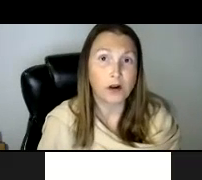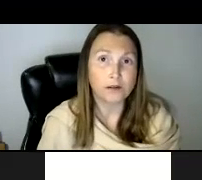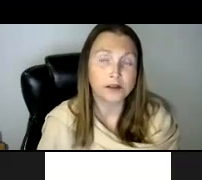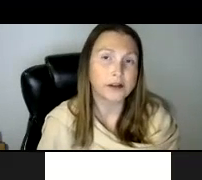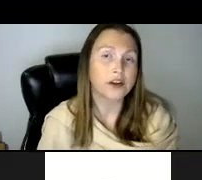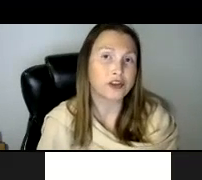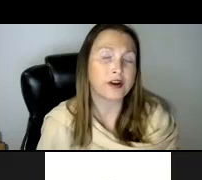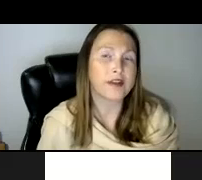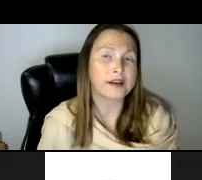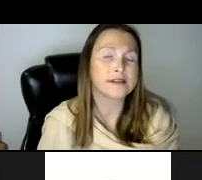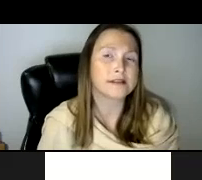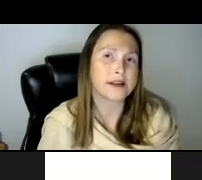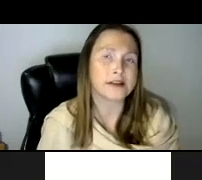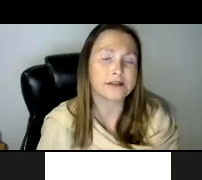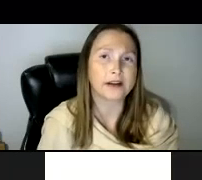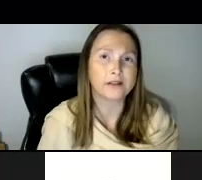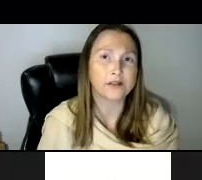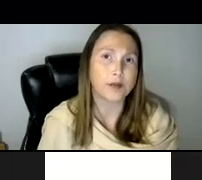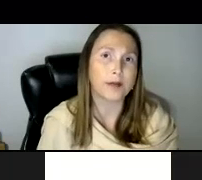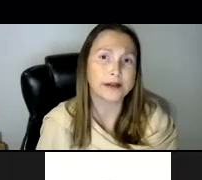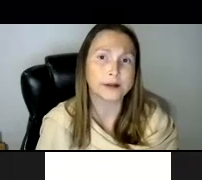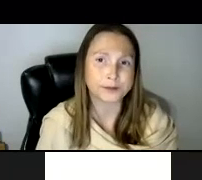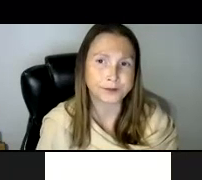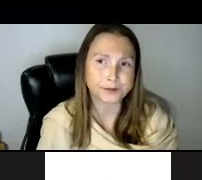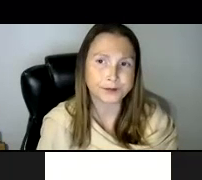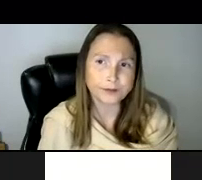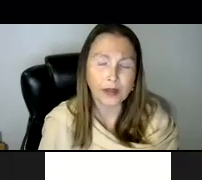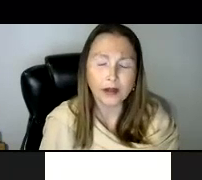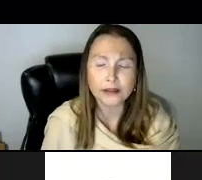is involved in ensuring that it's as safe and effective to the public.